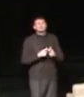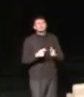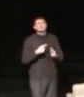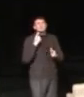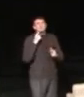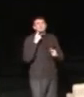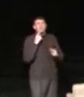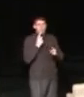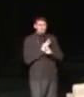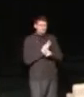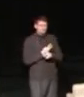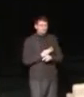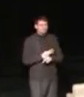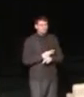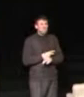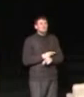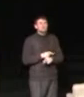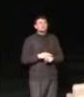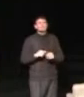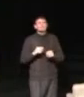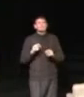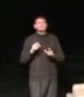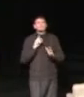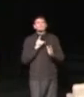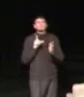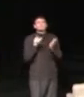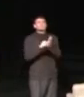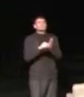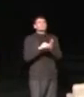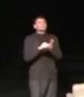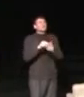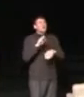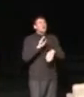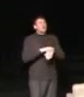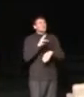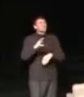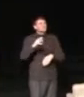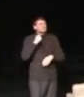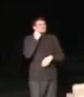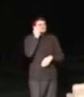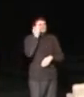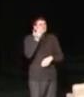posting a full frequently asked questions on our website in a few days.